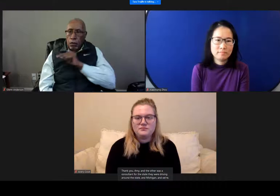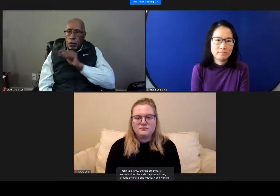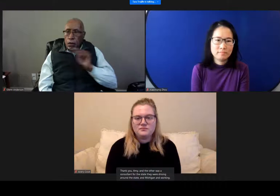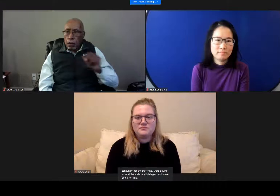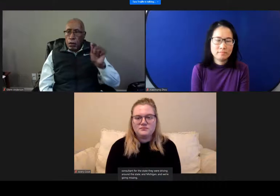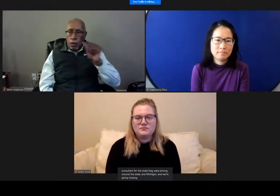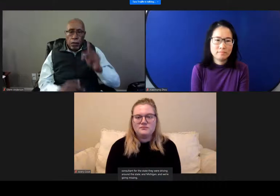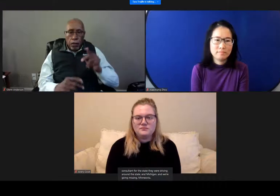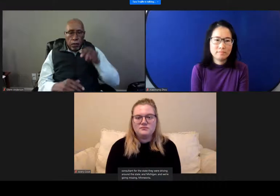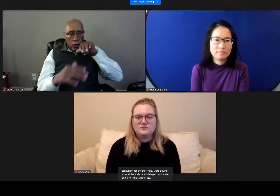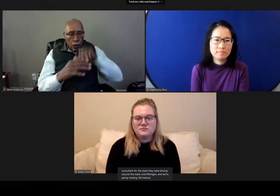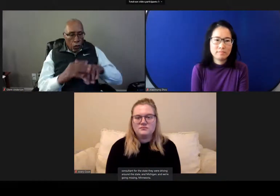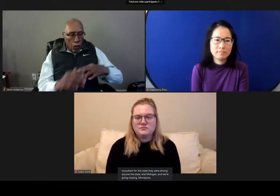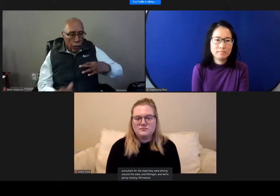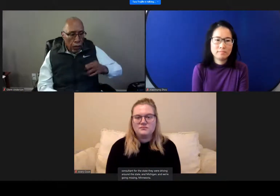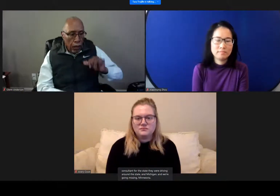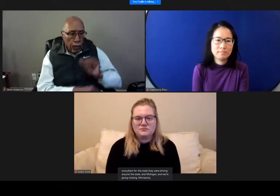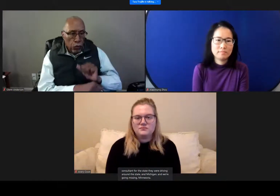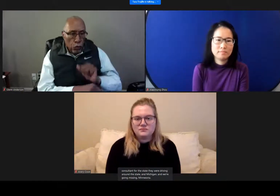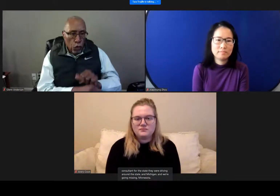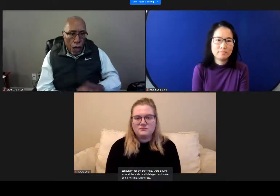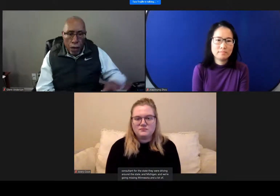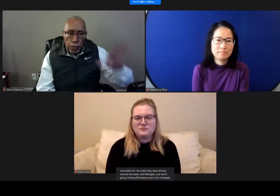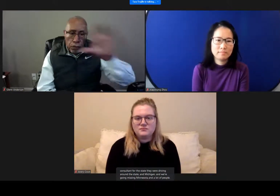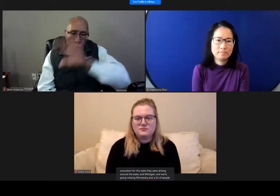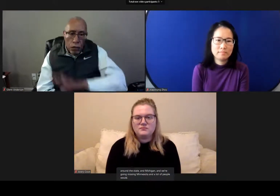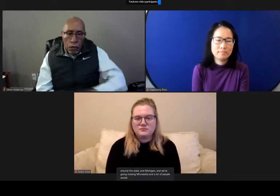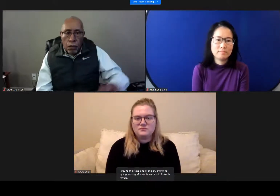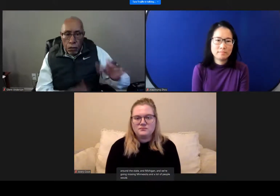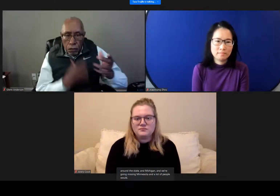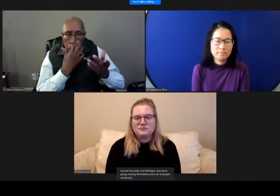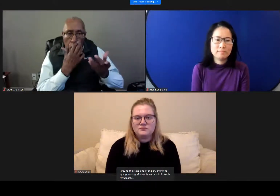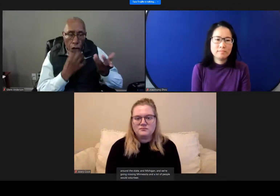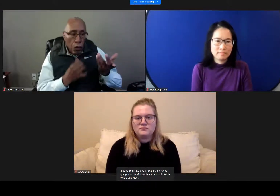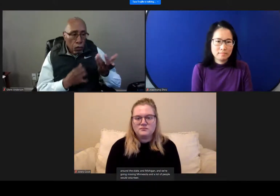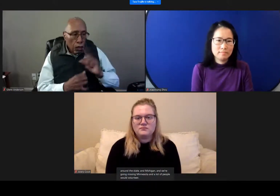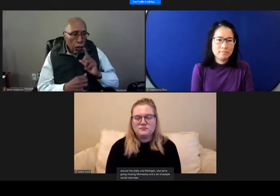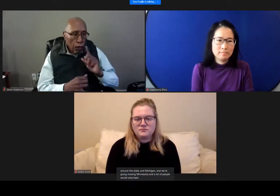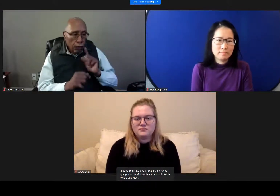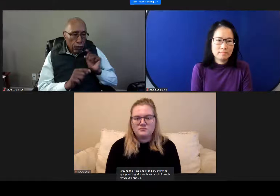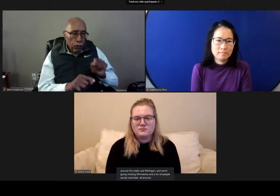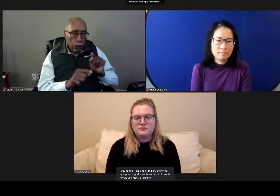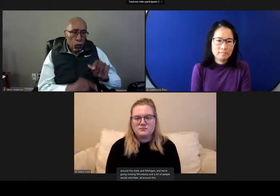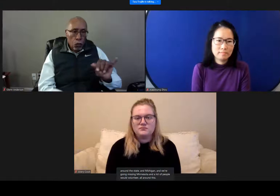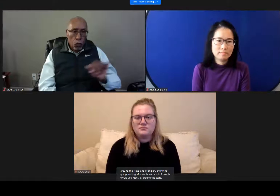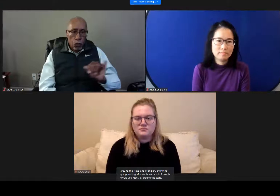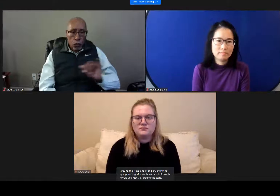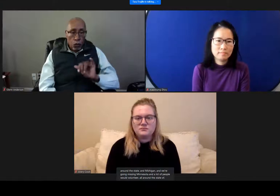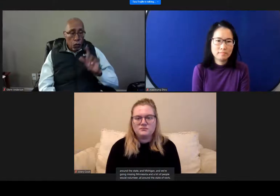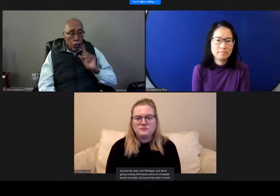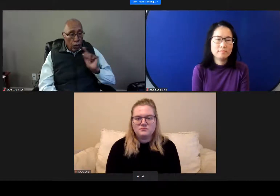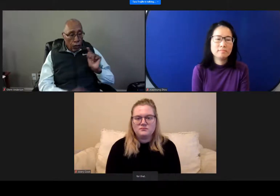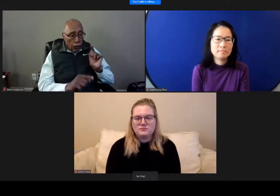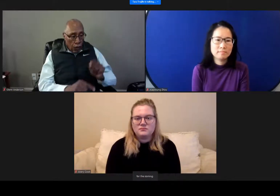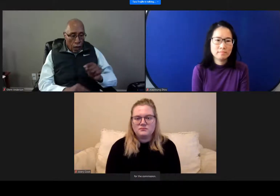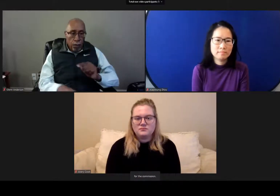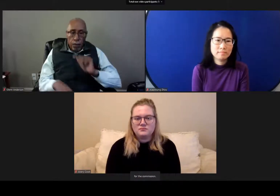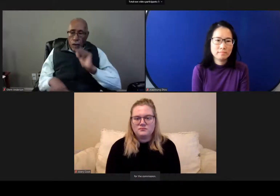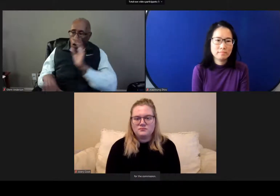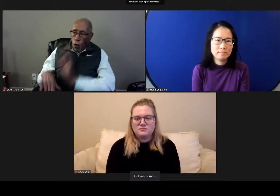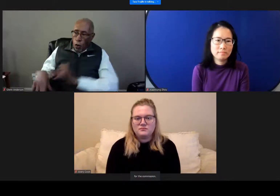in Minnesota. And a lot of people would volunteer all around the state or work for the